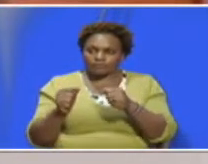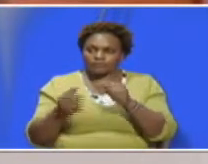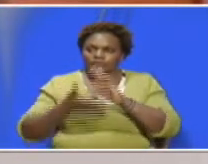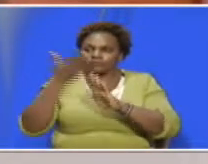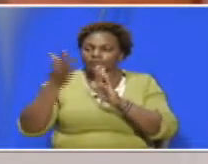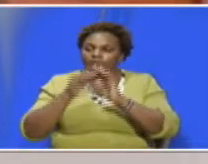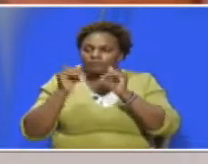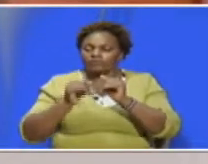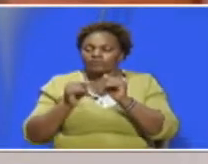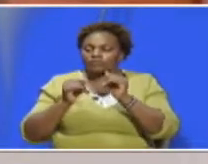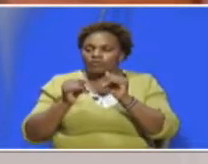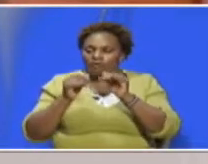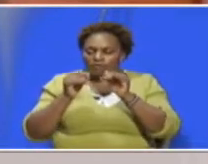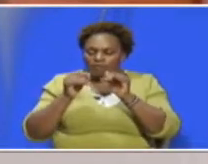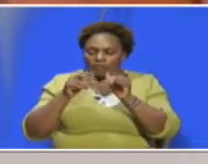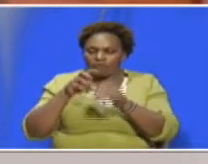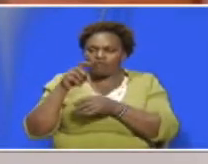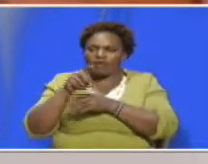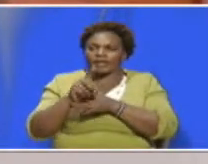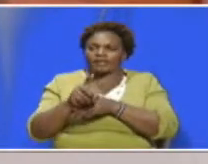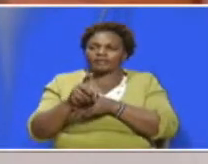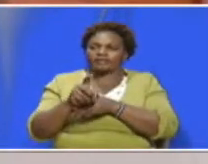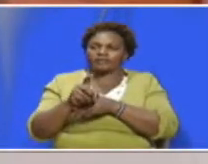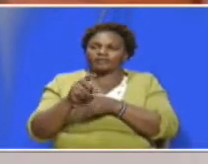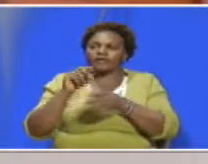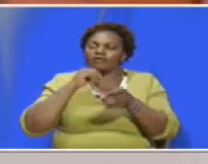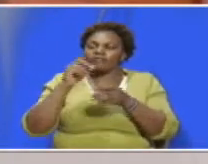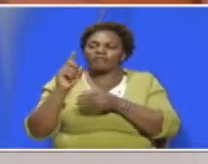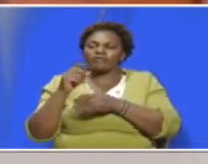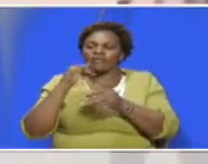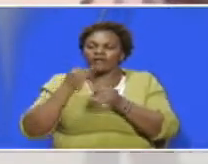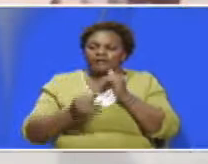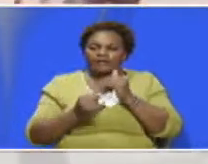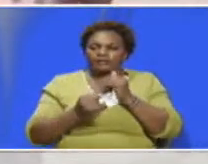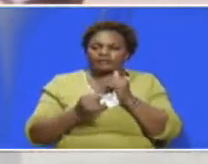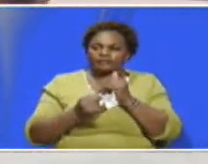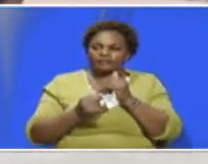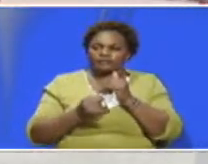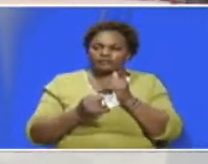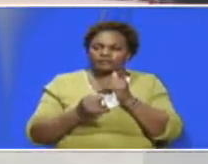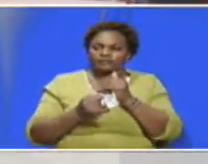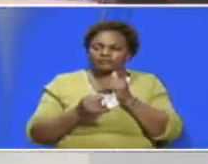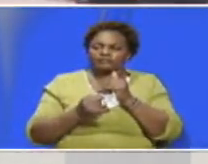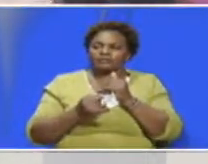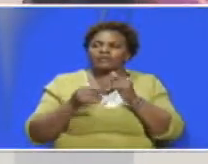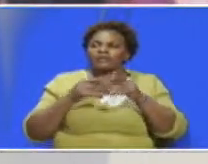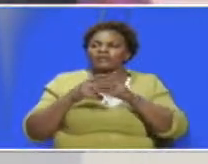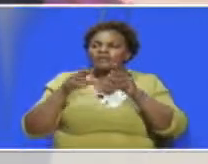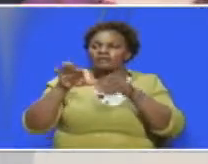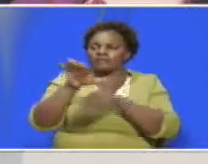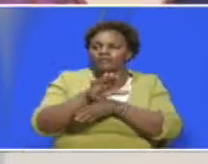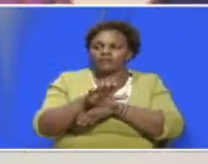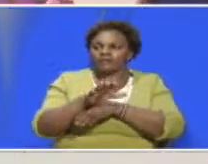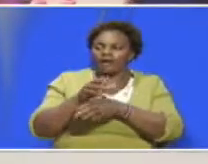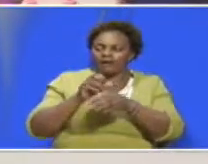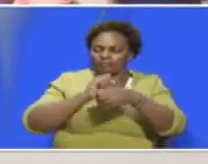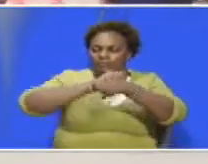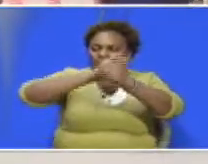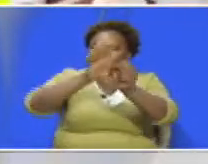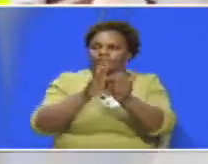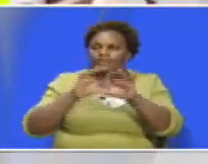of new variants. So Omicron may actually not be the last variant. They attribute the variants to circulation of the virus